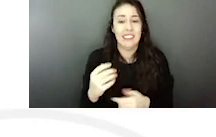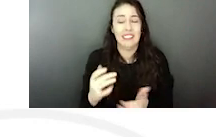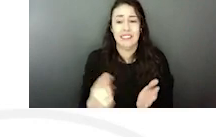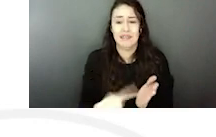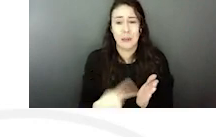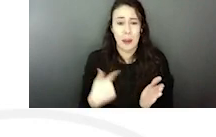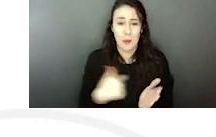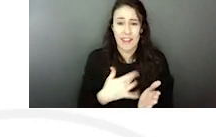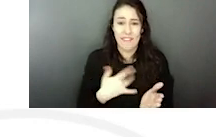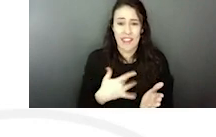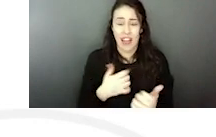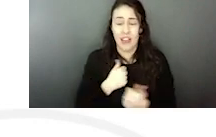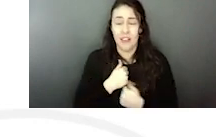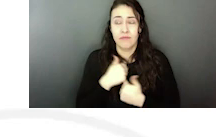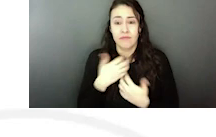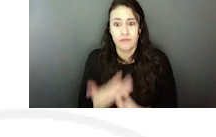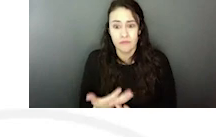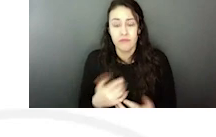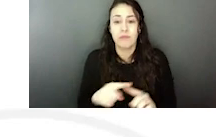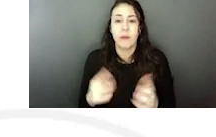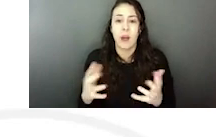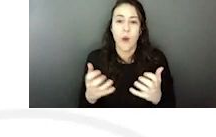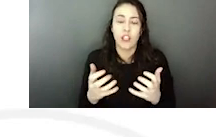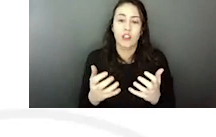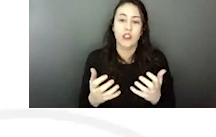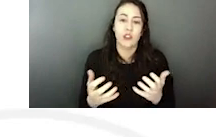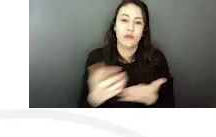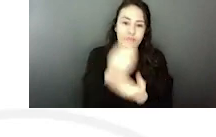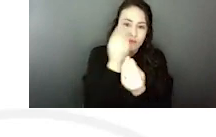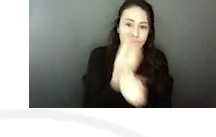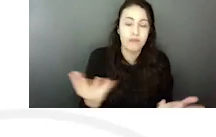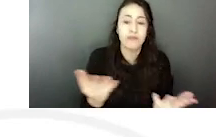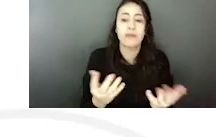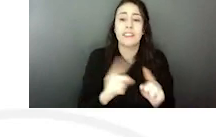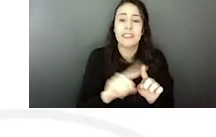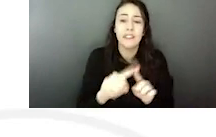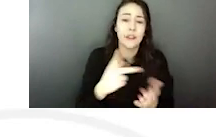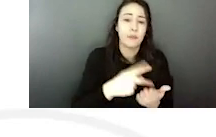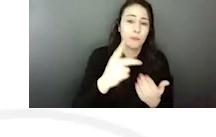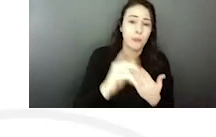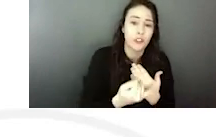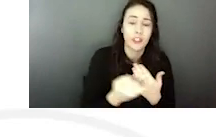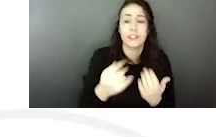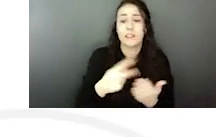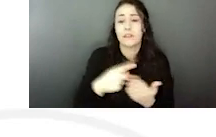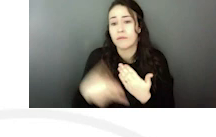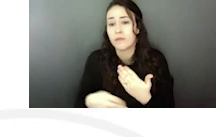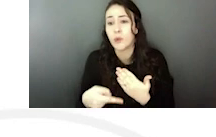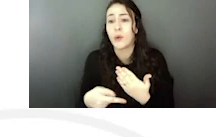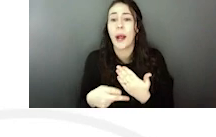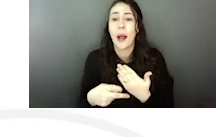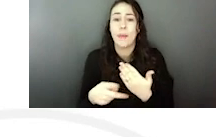bring together the various initiatives and projects and programs that are moving forward and how they really do come together into a